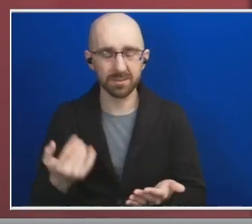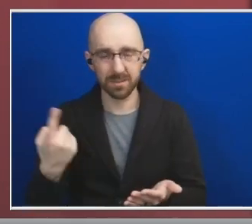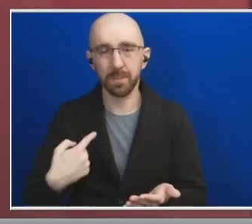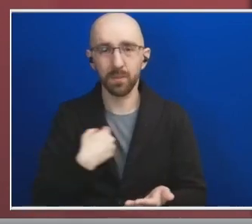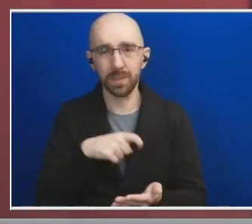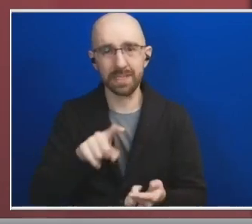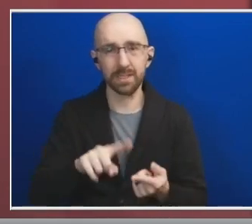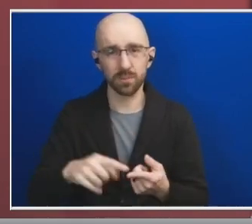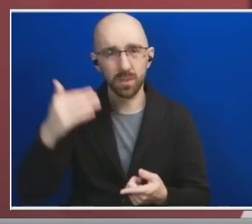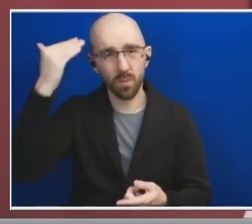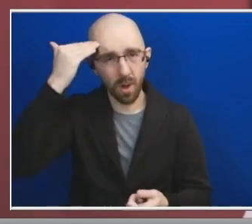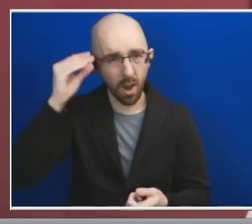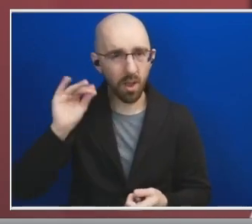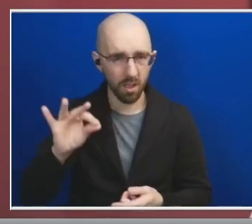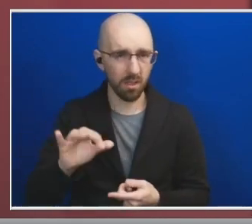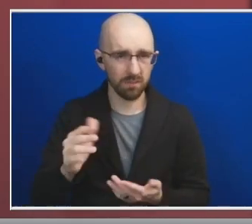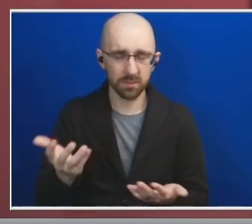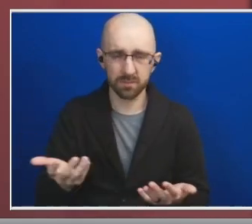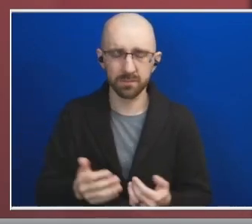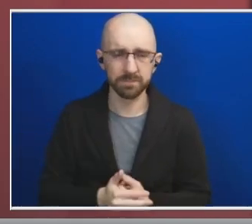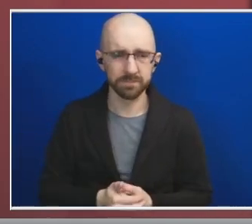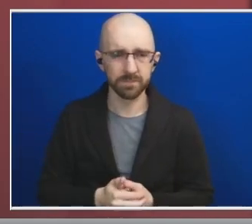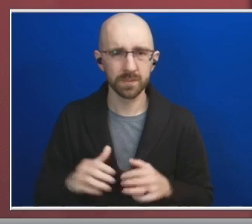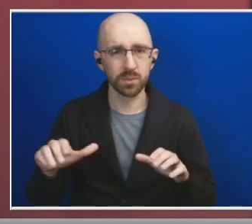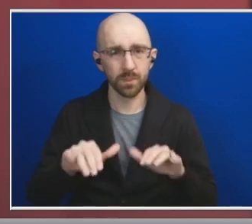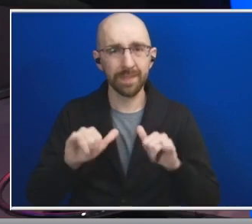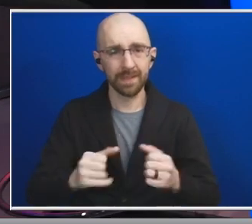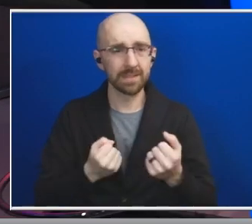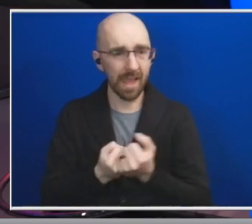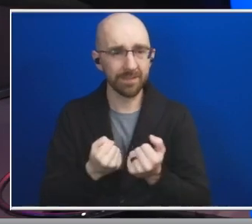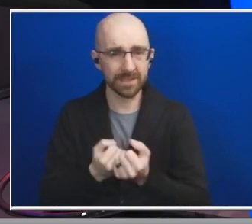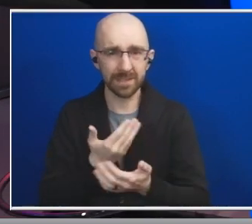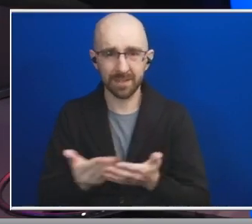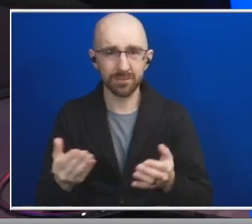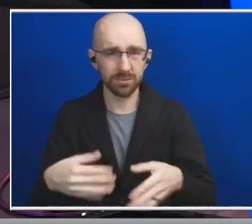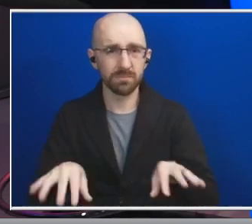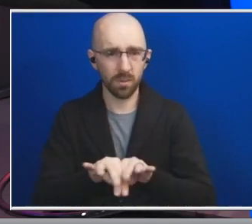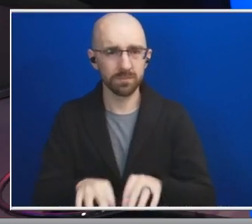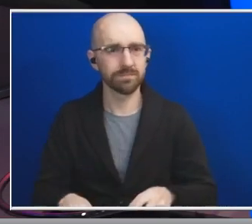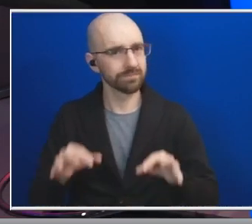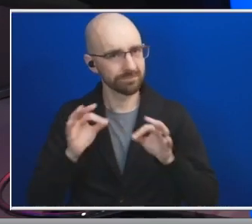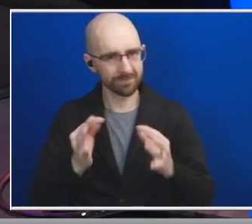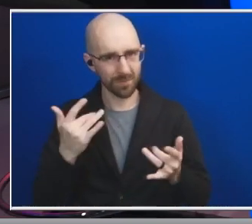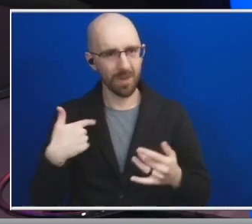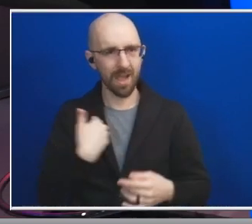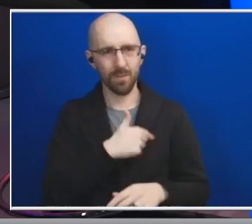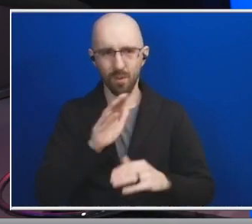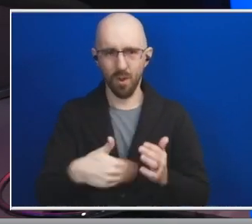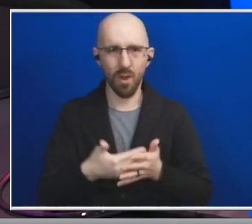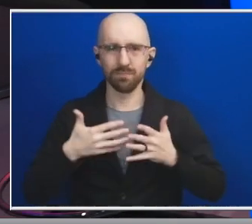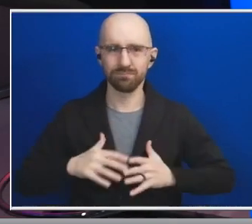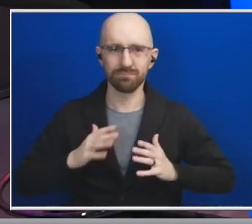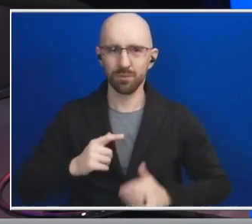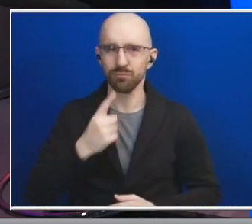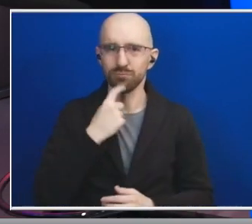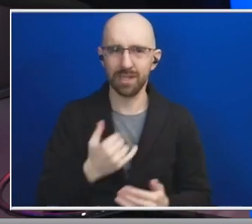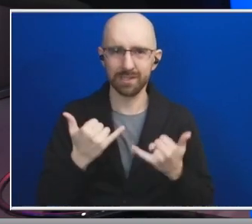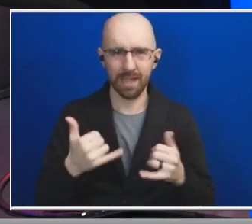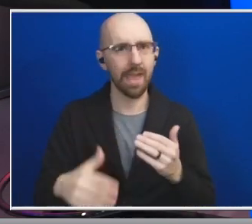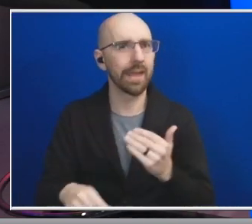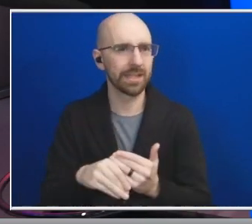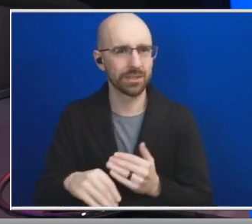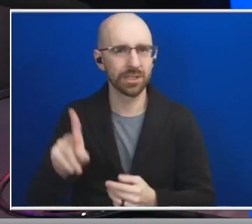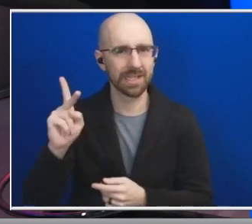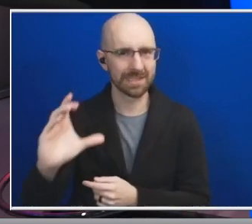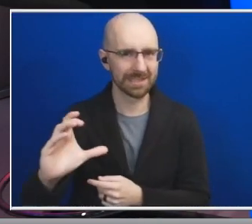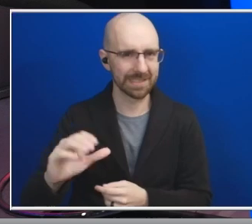And that's why I think doing all these kind of advocacy things are Absolutely, really which is why we're all wearing red today. In addition to the Chiefs, it's to raise awareness because